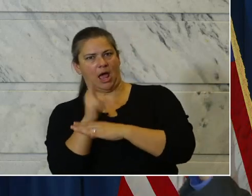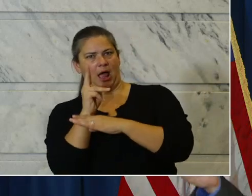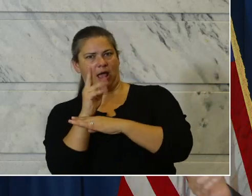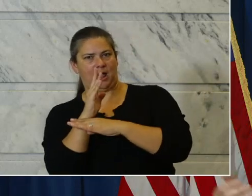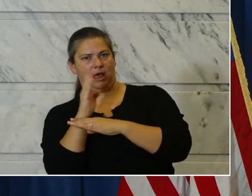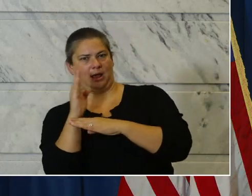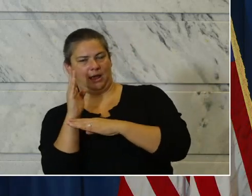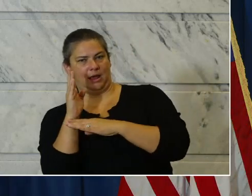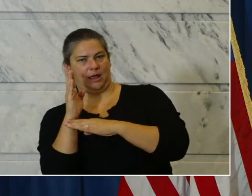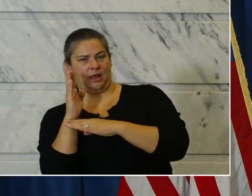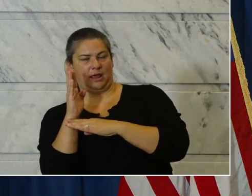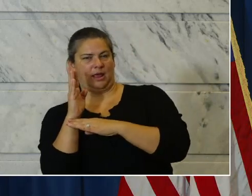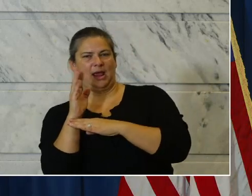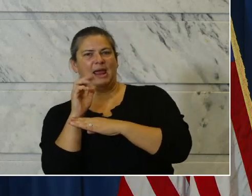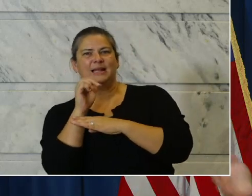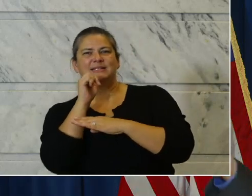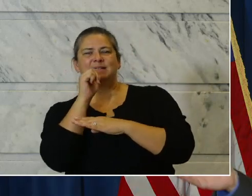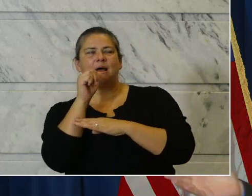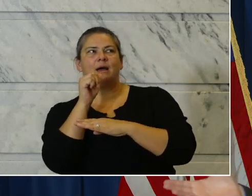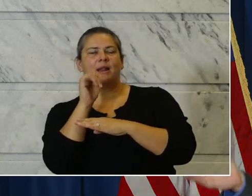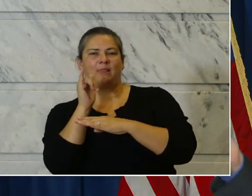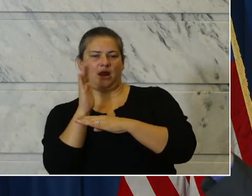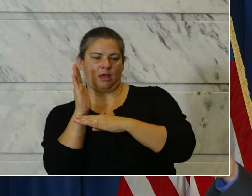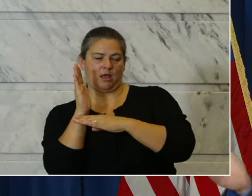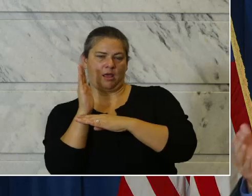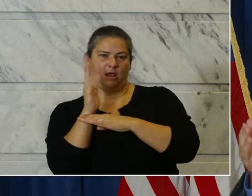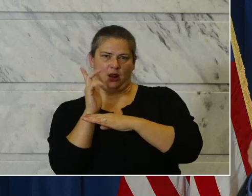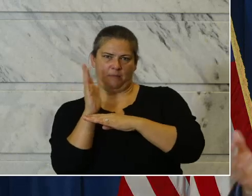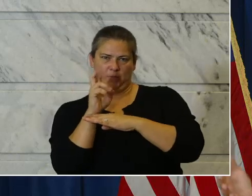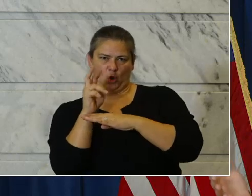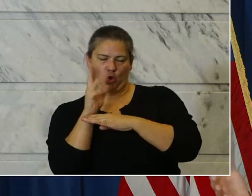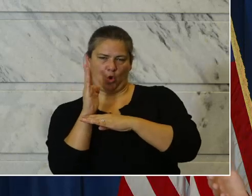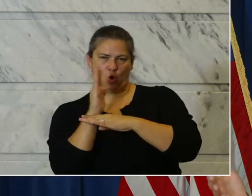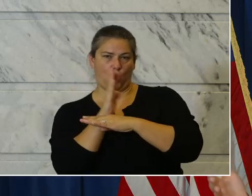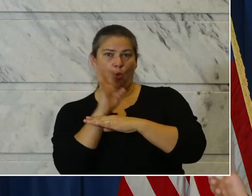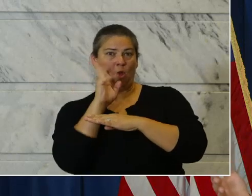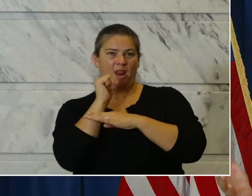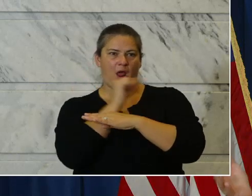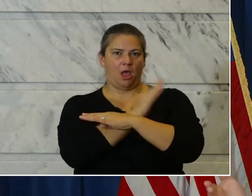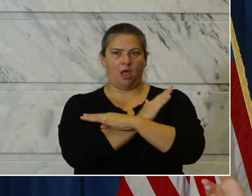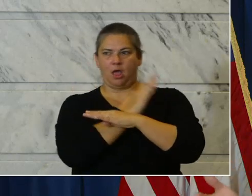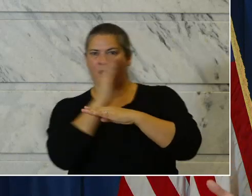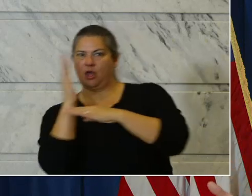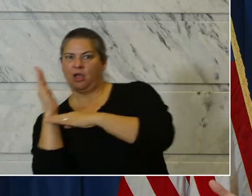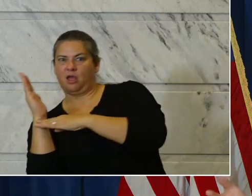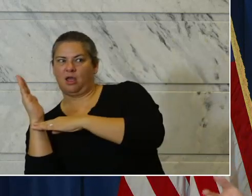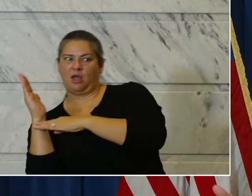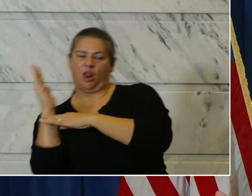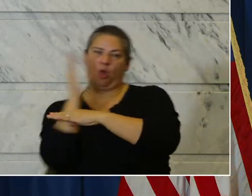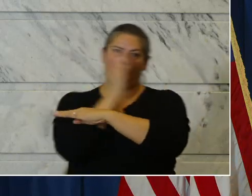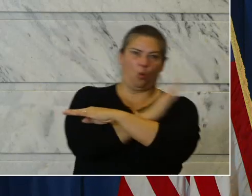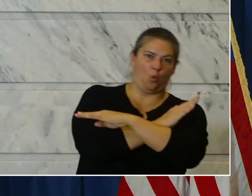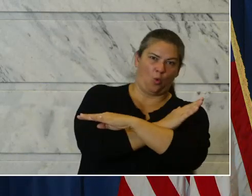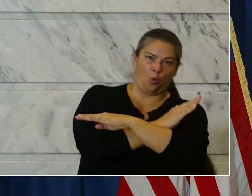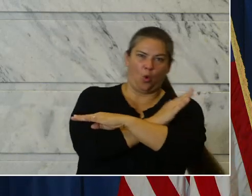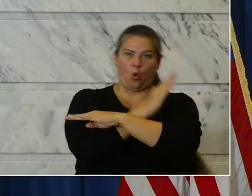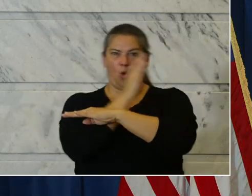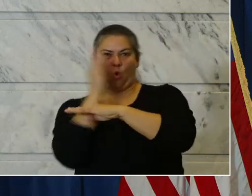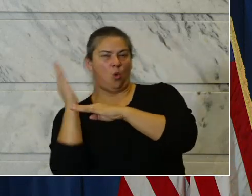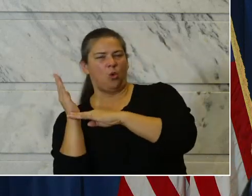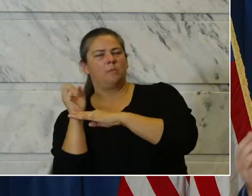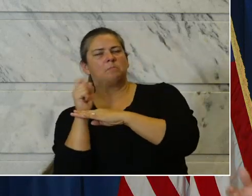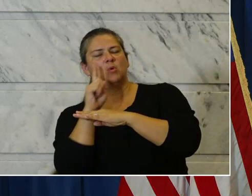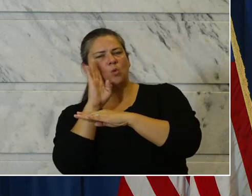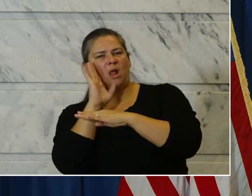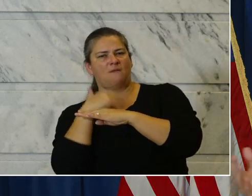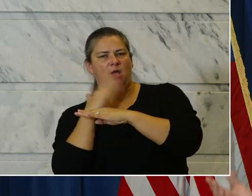27 down to 3. That's not the variance. The variance is within a range that makes sense in the big picture. So I